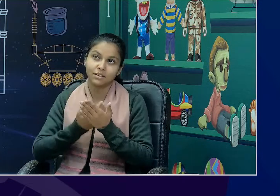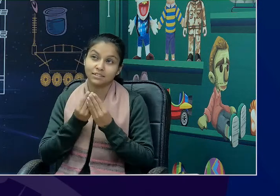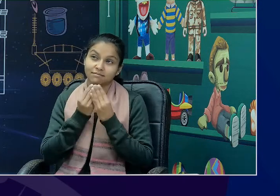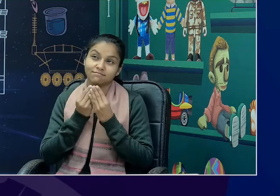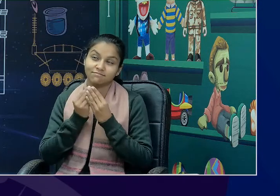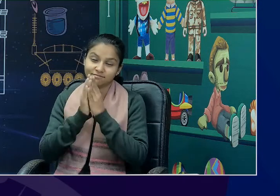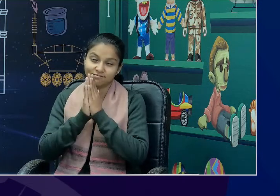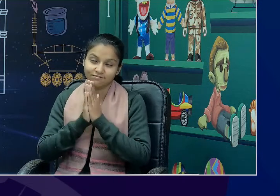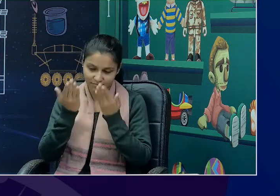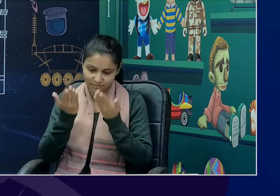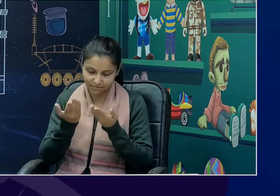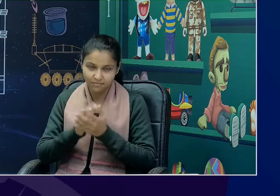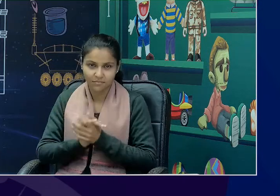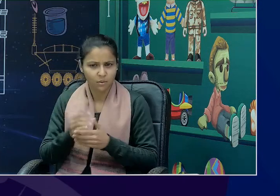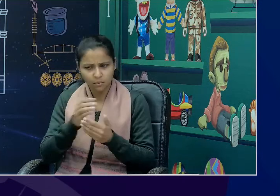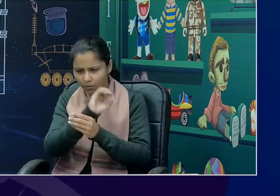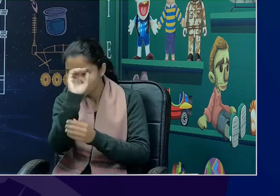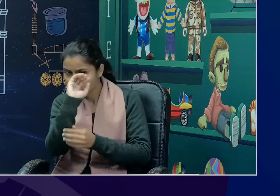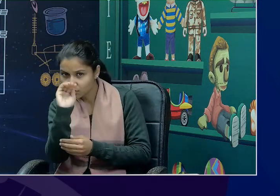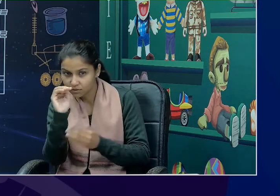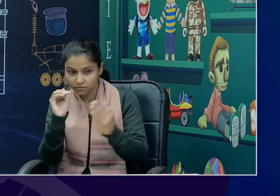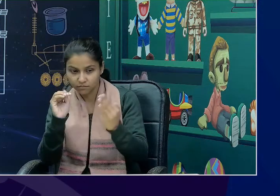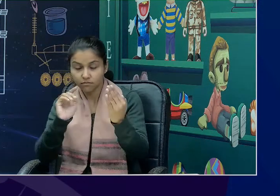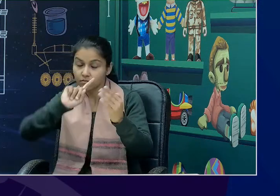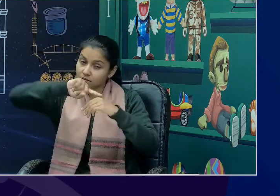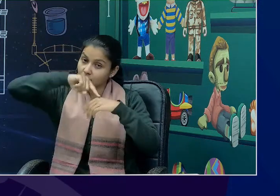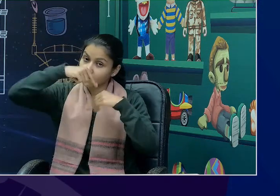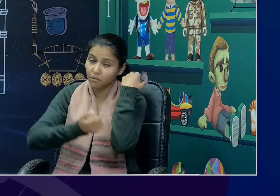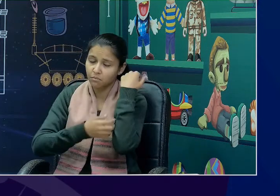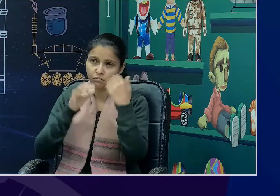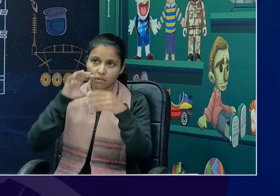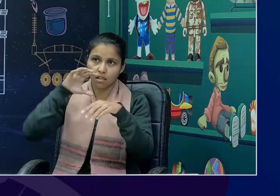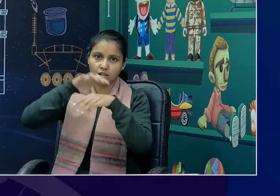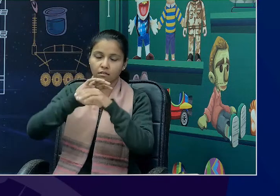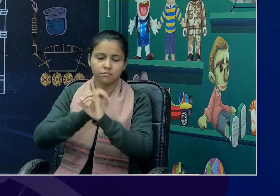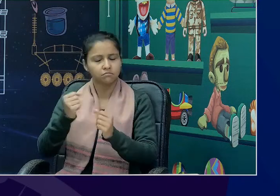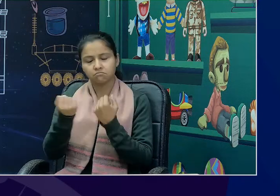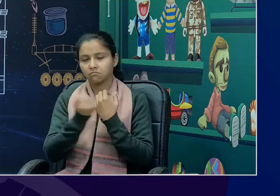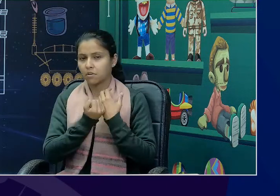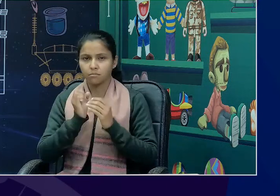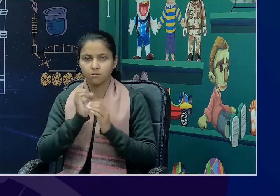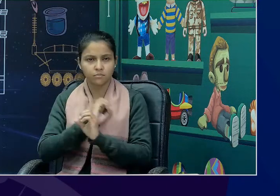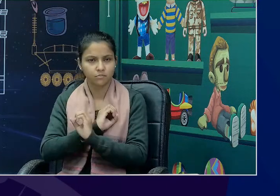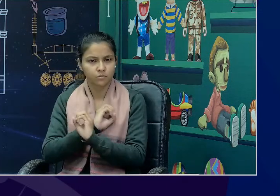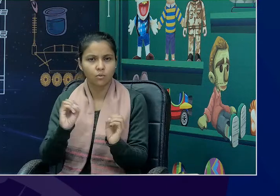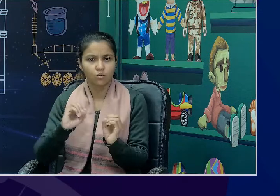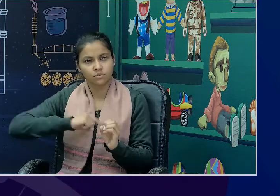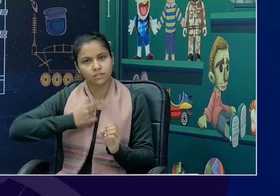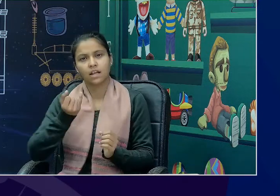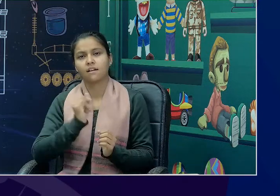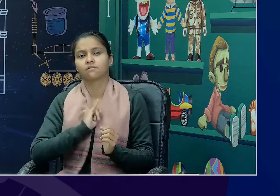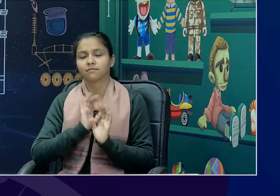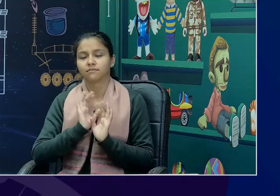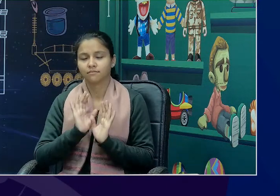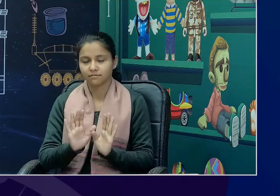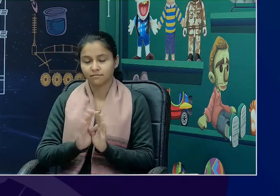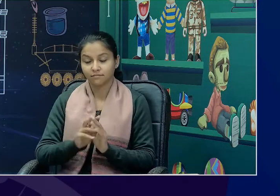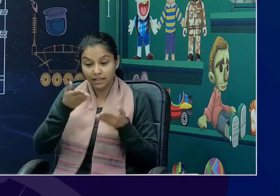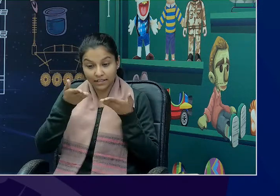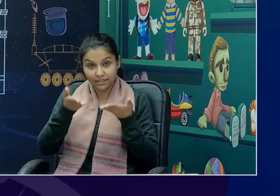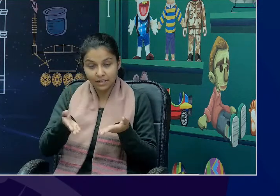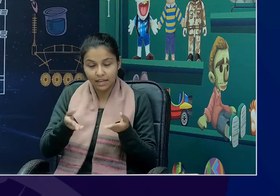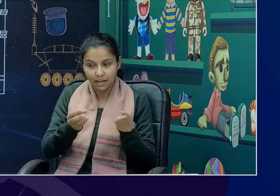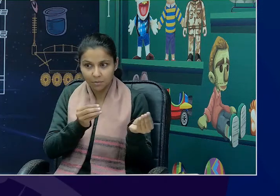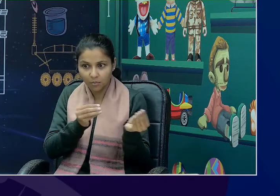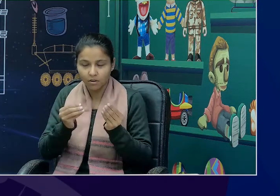will harm anyone, or I will not be too over proud of myself. And that moment he